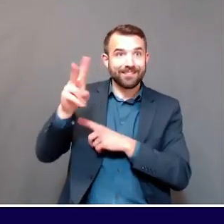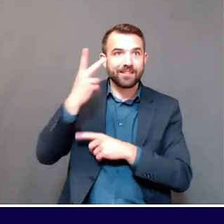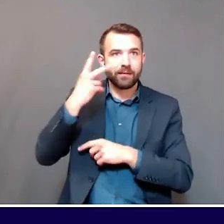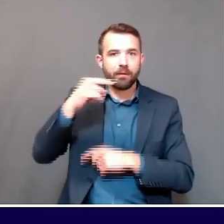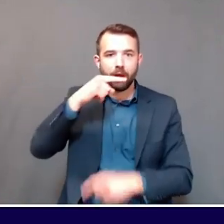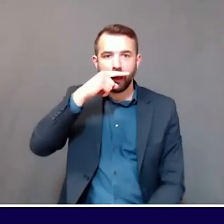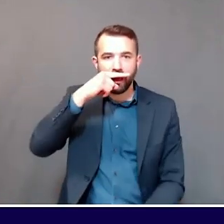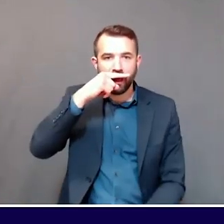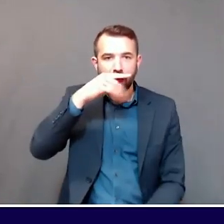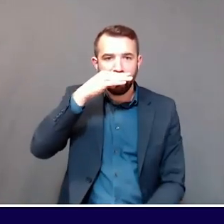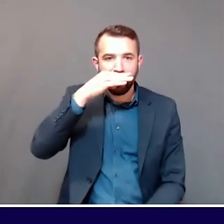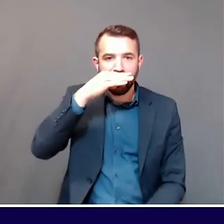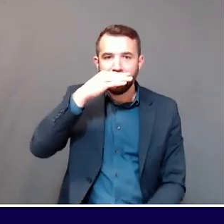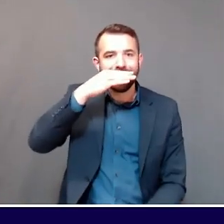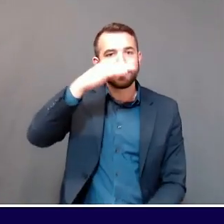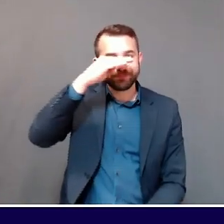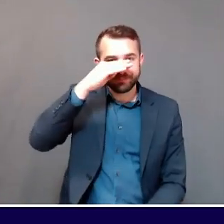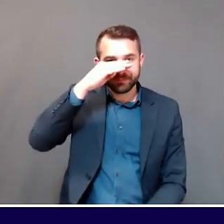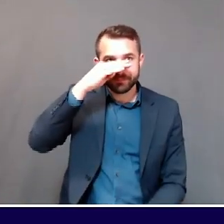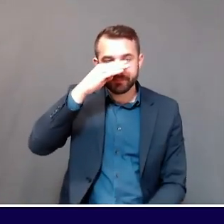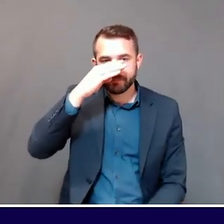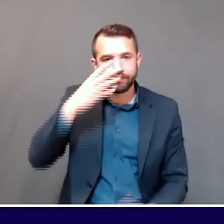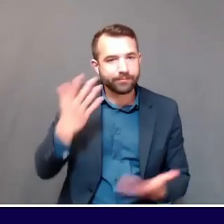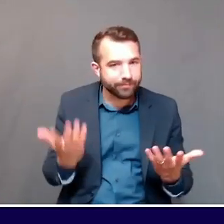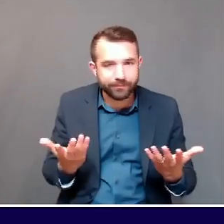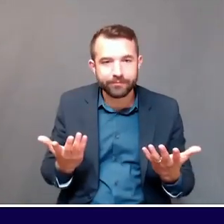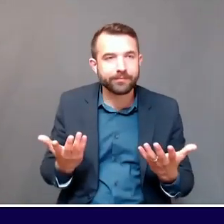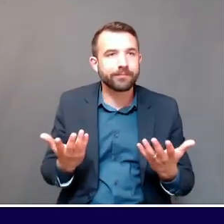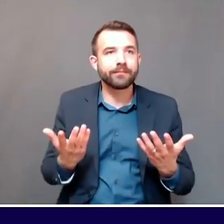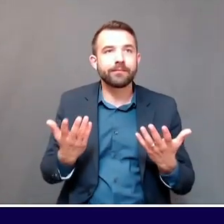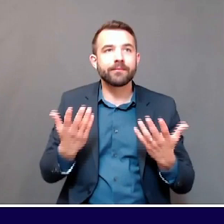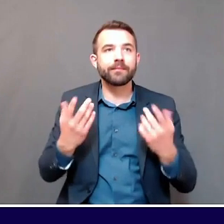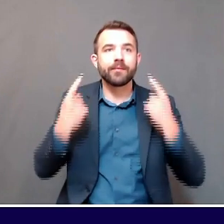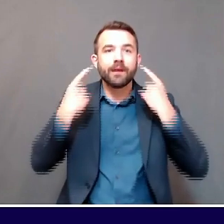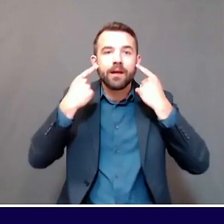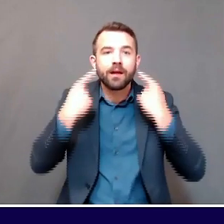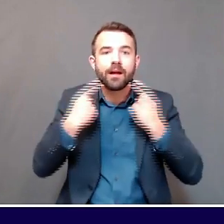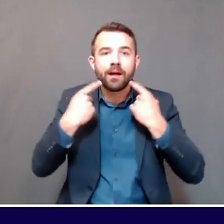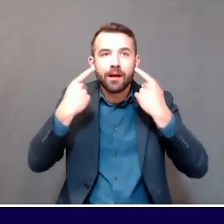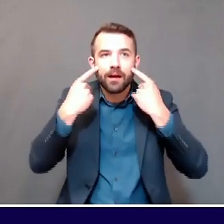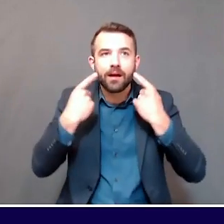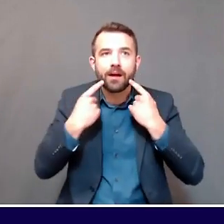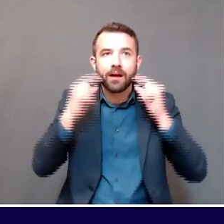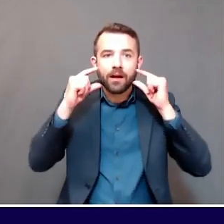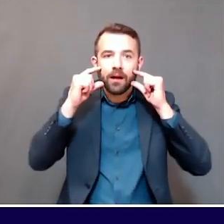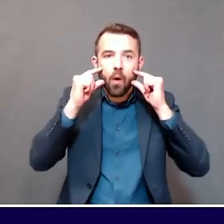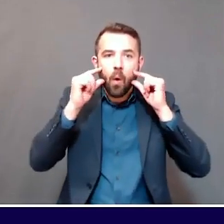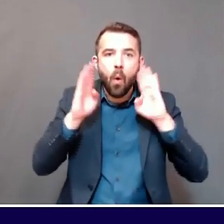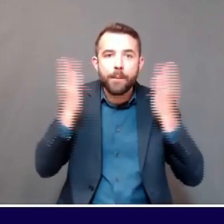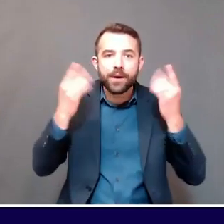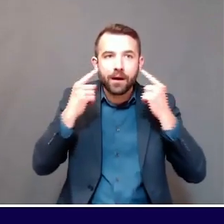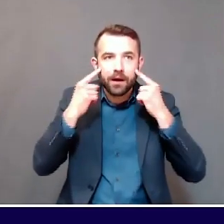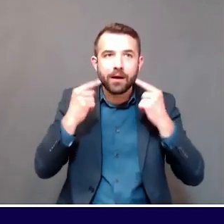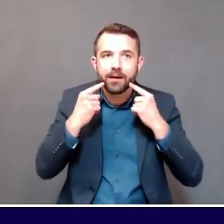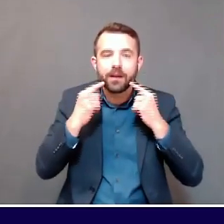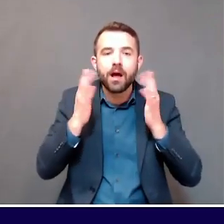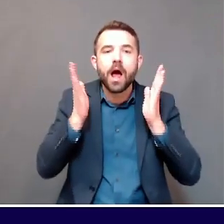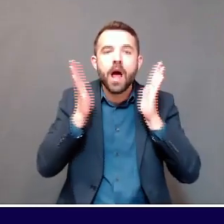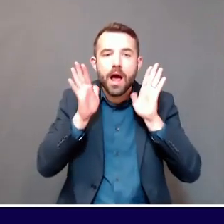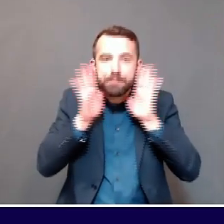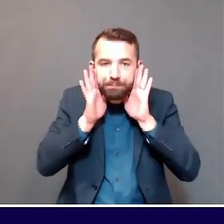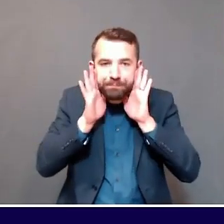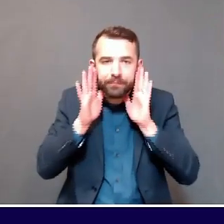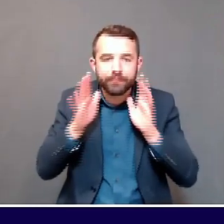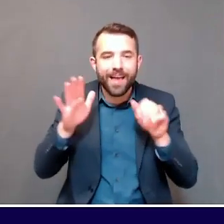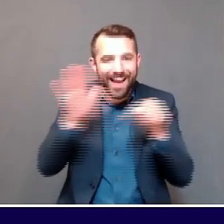nose. And it's got to be such that there's not a lot of slack out by the corners of your mouth, by the cheeks. If for either of those pieces